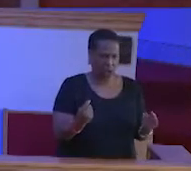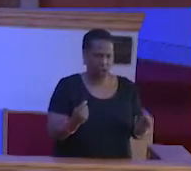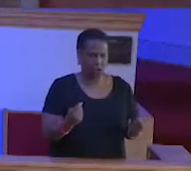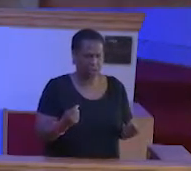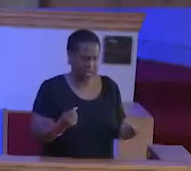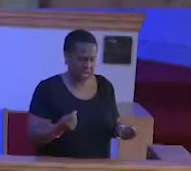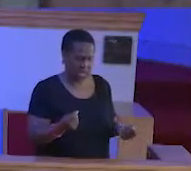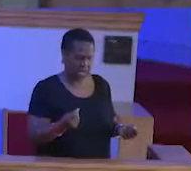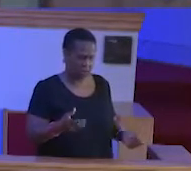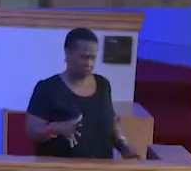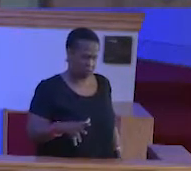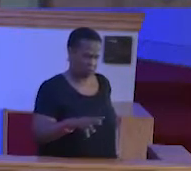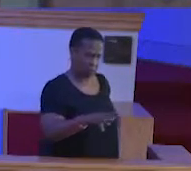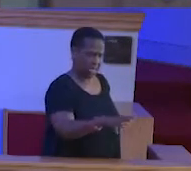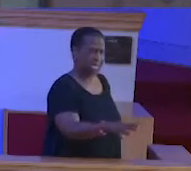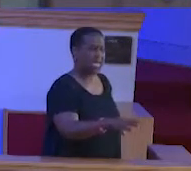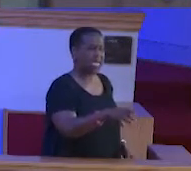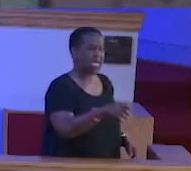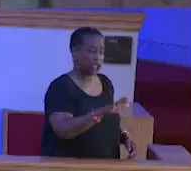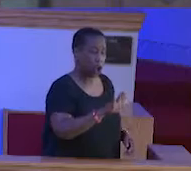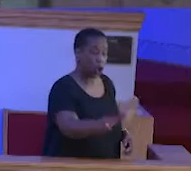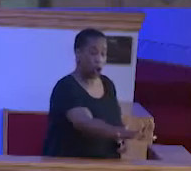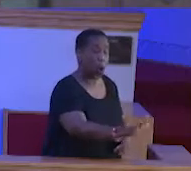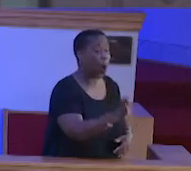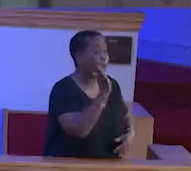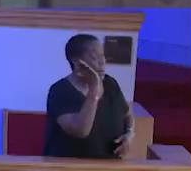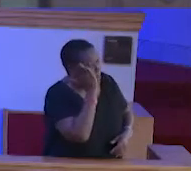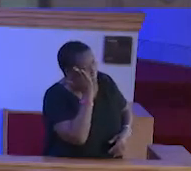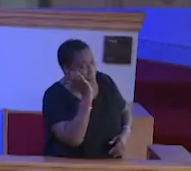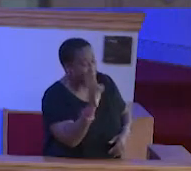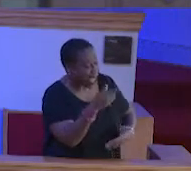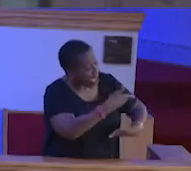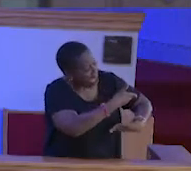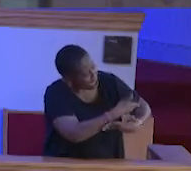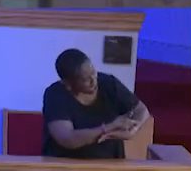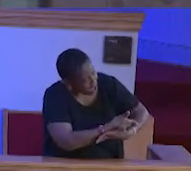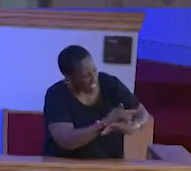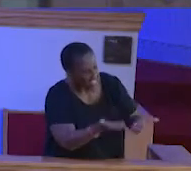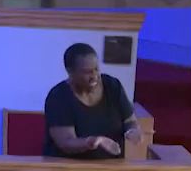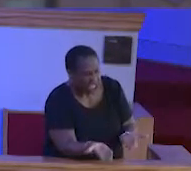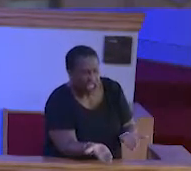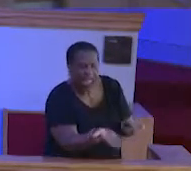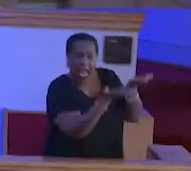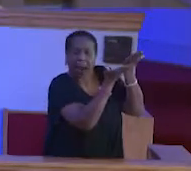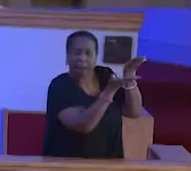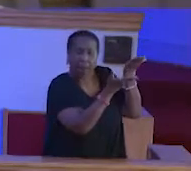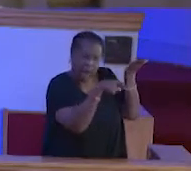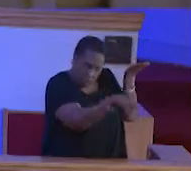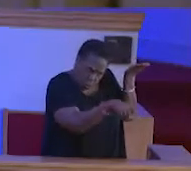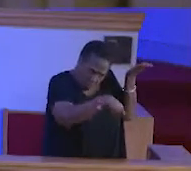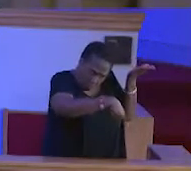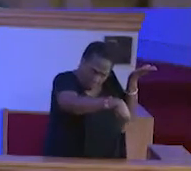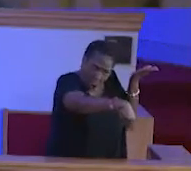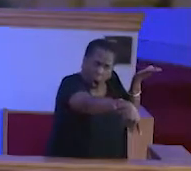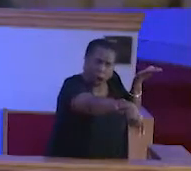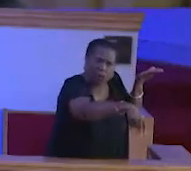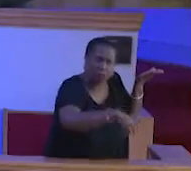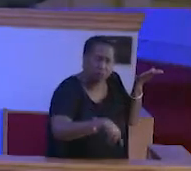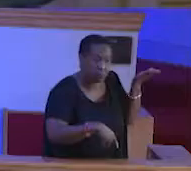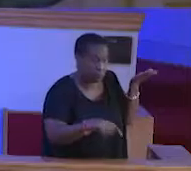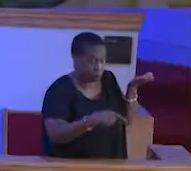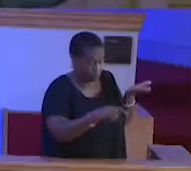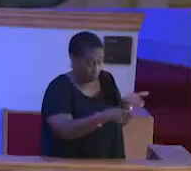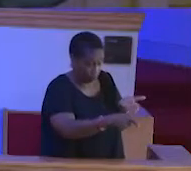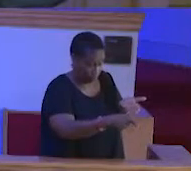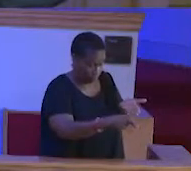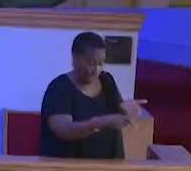empowerment. Take up your bed and walk. And he fixed his attention on him.